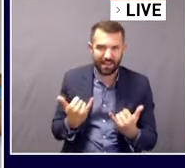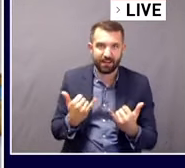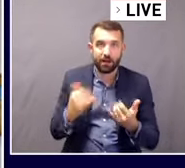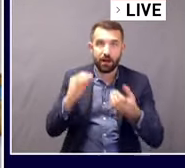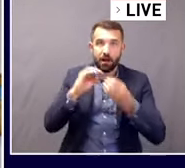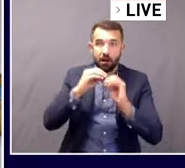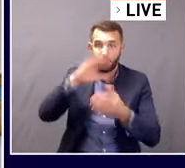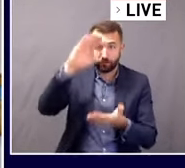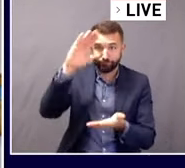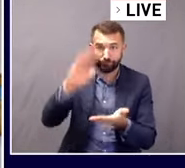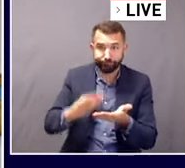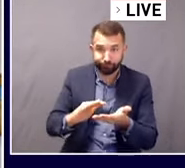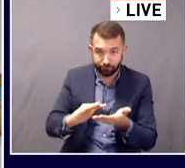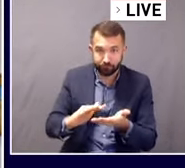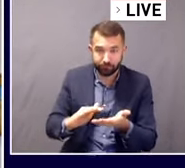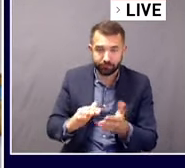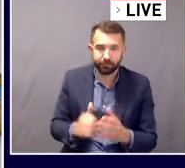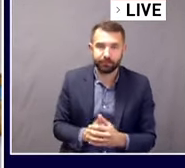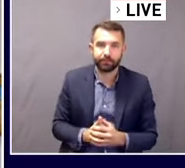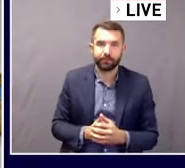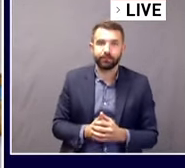weeks.